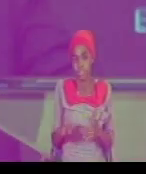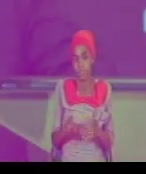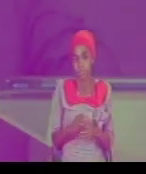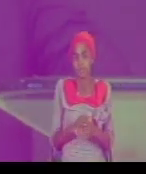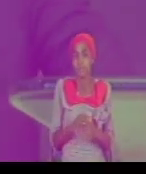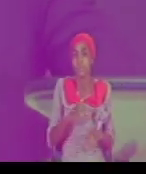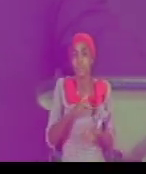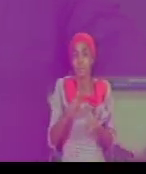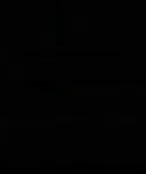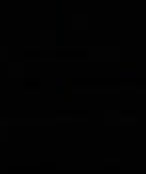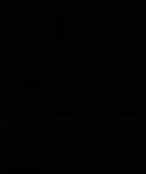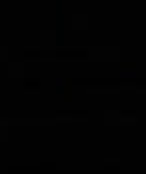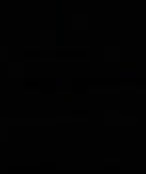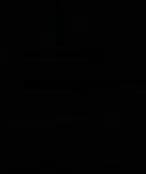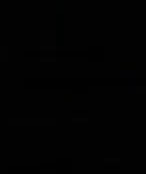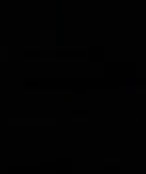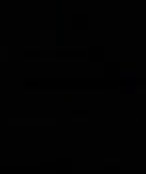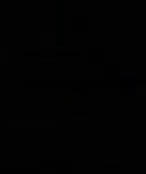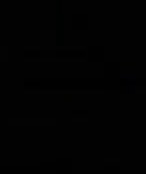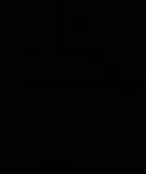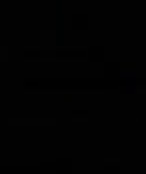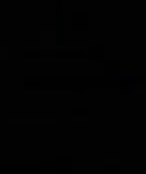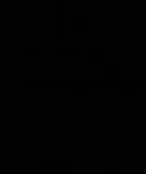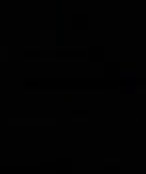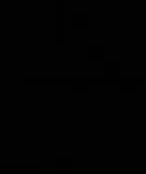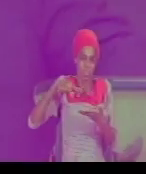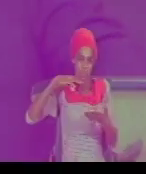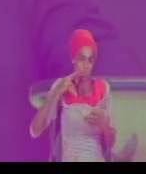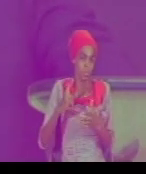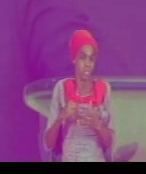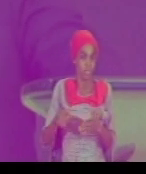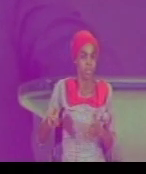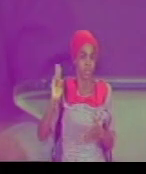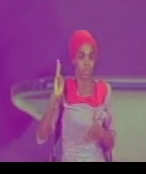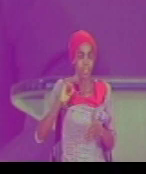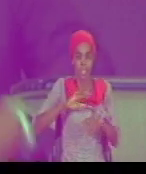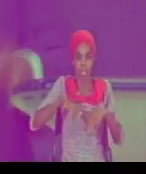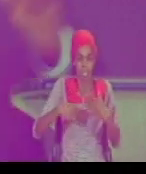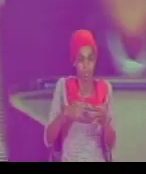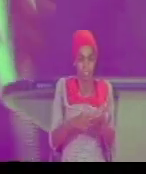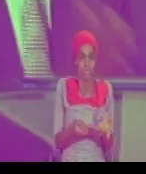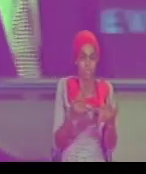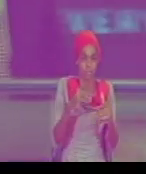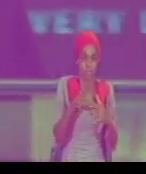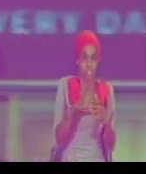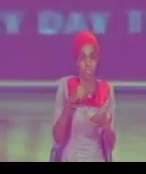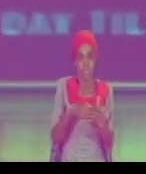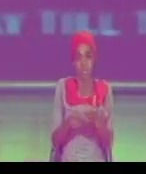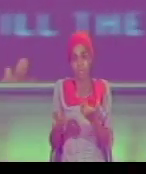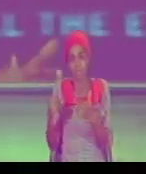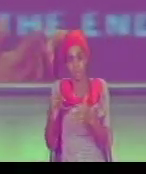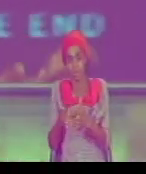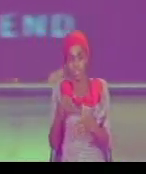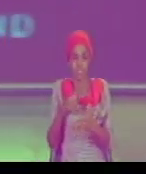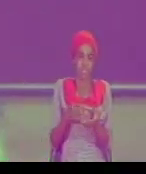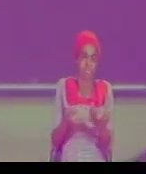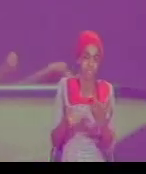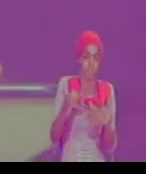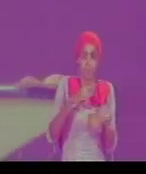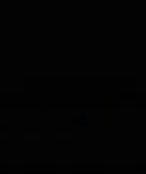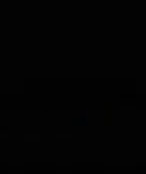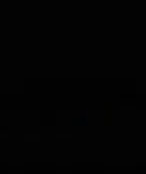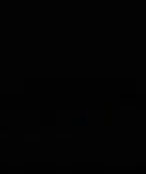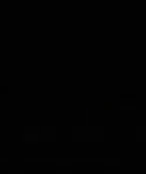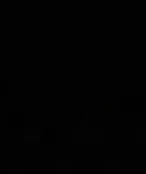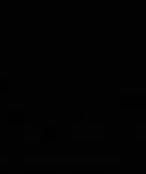we look at the history, how this that one comes in. And when you look at music, you must understand